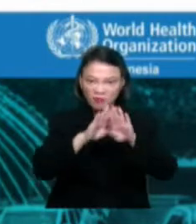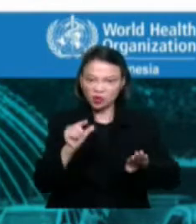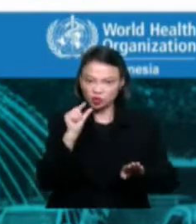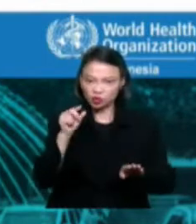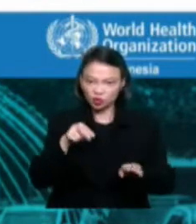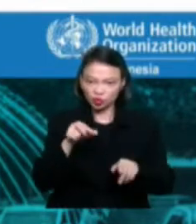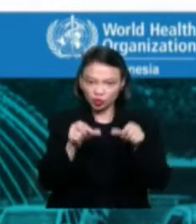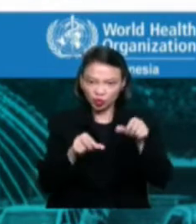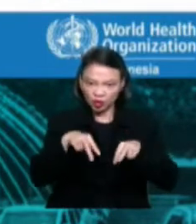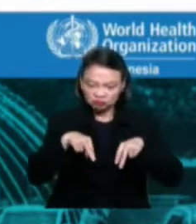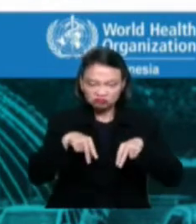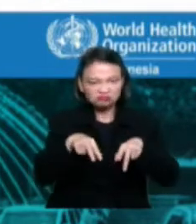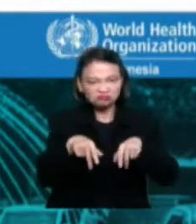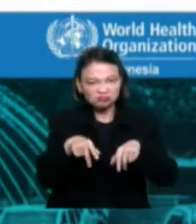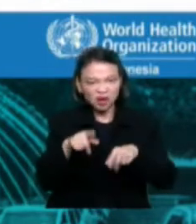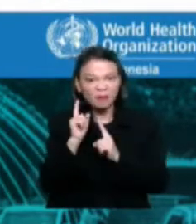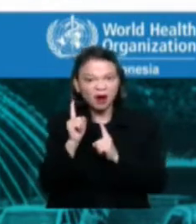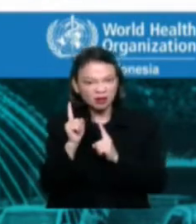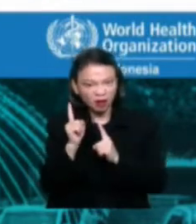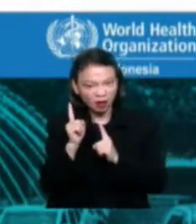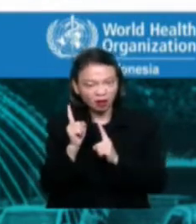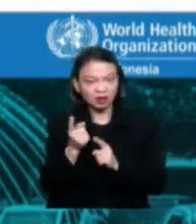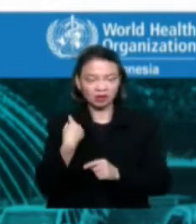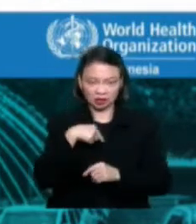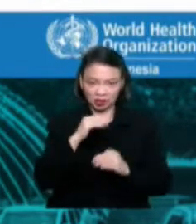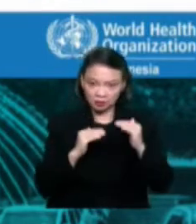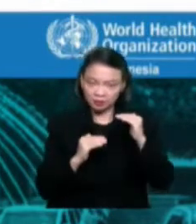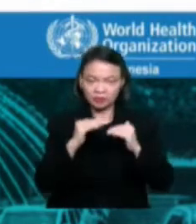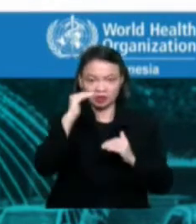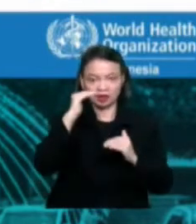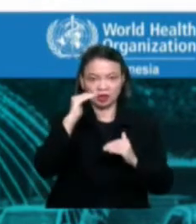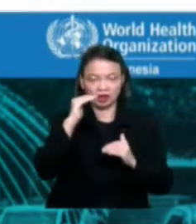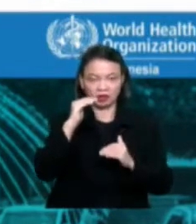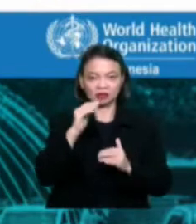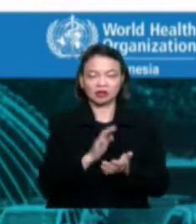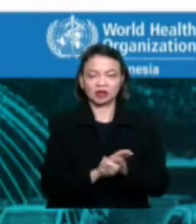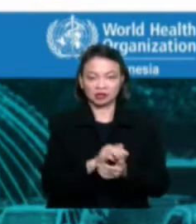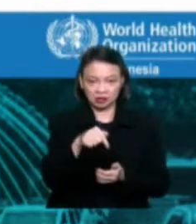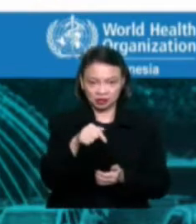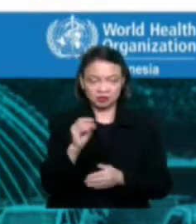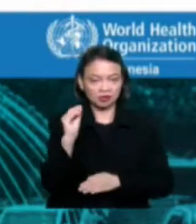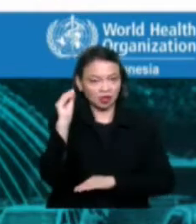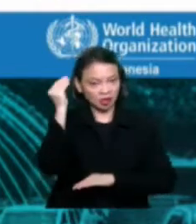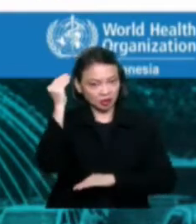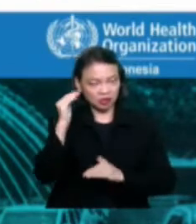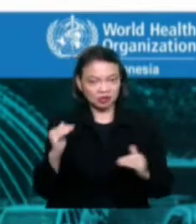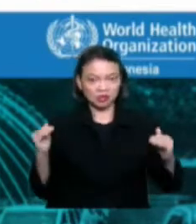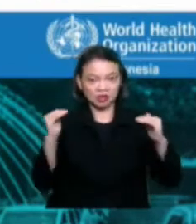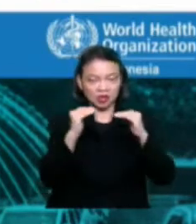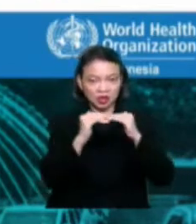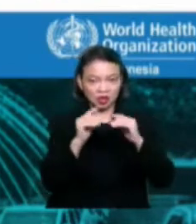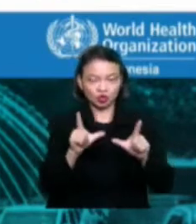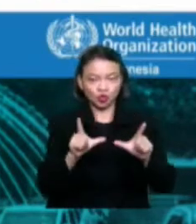be like Singapore or Tokyo of Japan. So we need to give much more safe environment for walking, and I think Prof. Pandu already